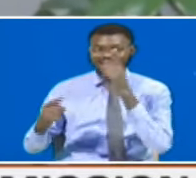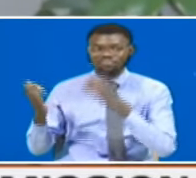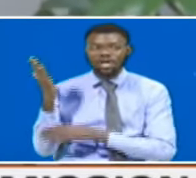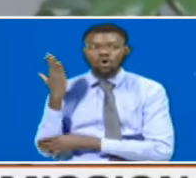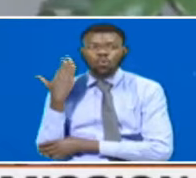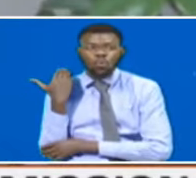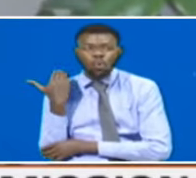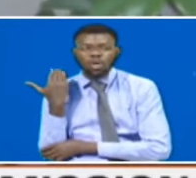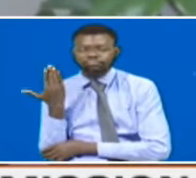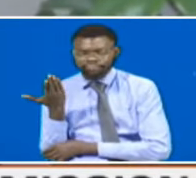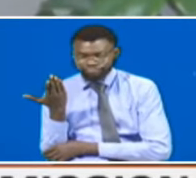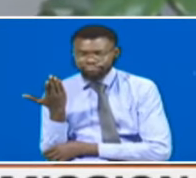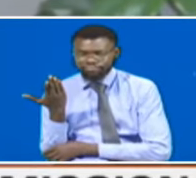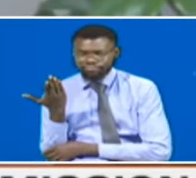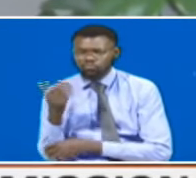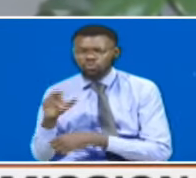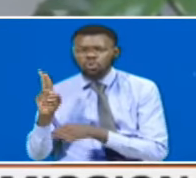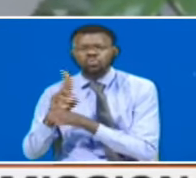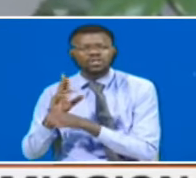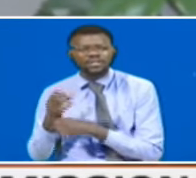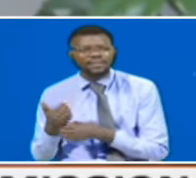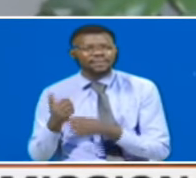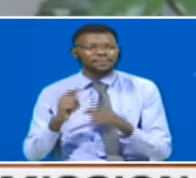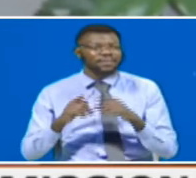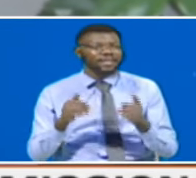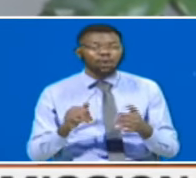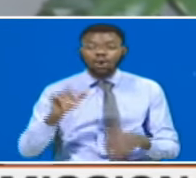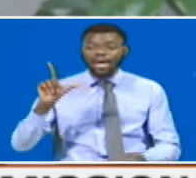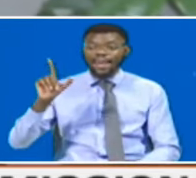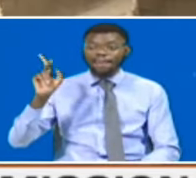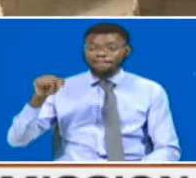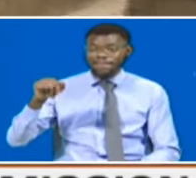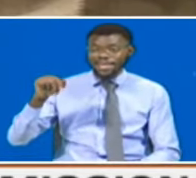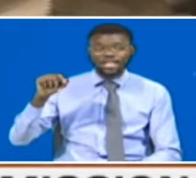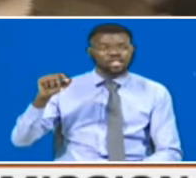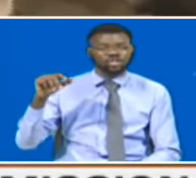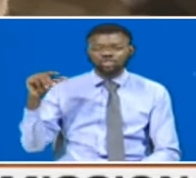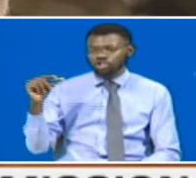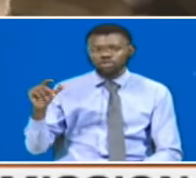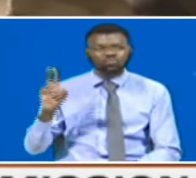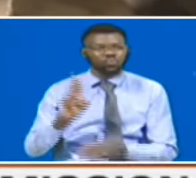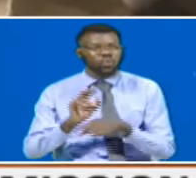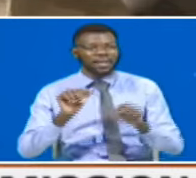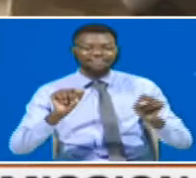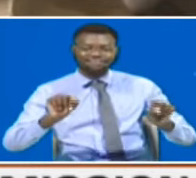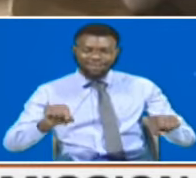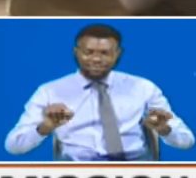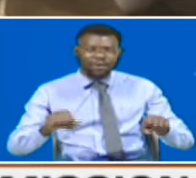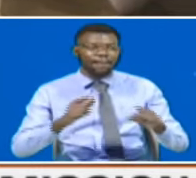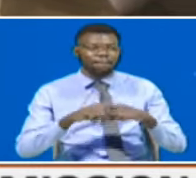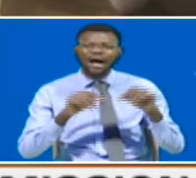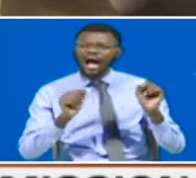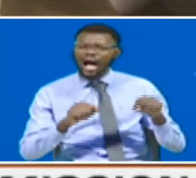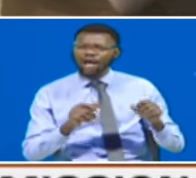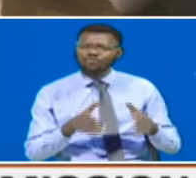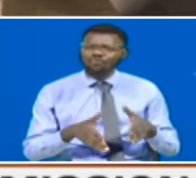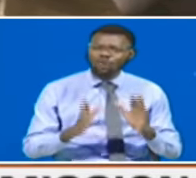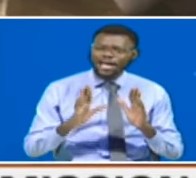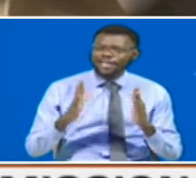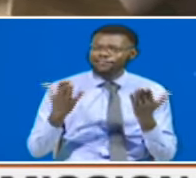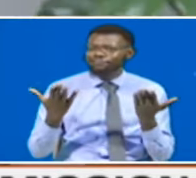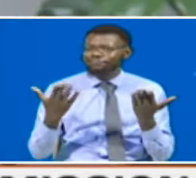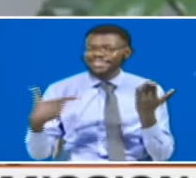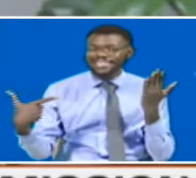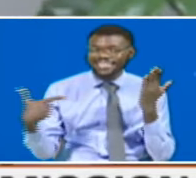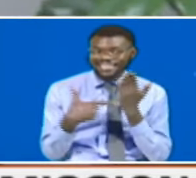was to use a diesel forklift. Today, you can use LPG forklifts, but even further than that, you can go to an electric forklift. And as you